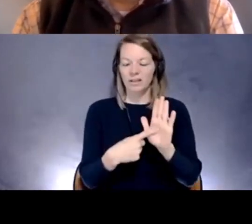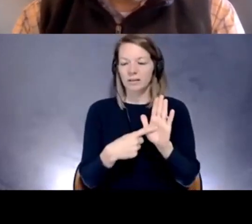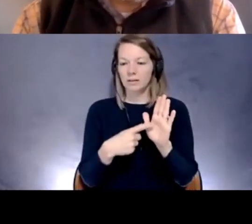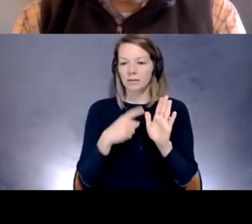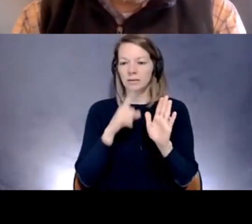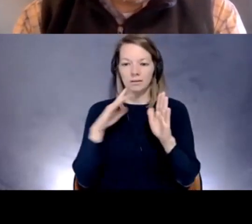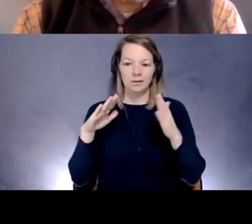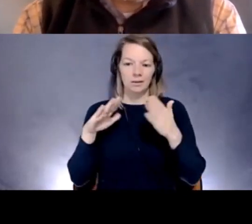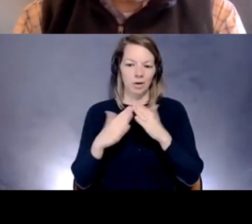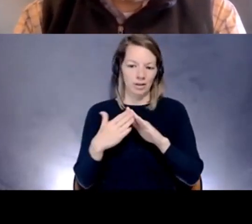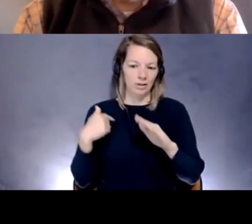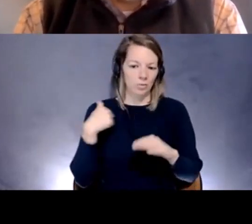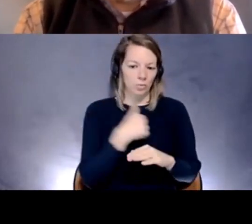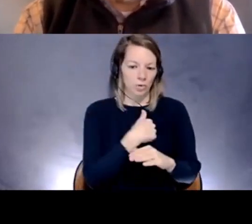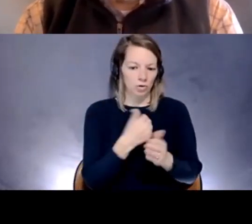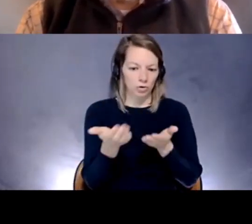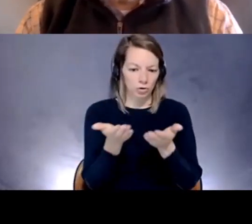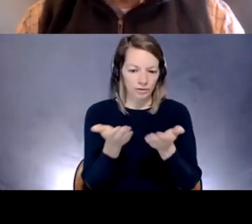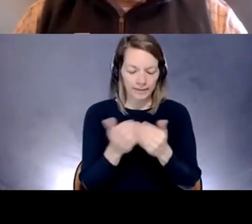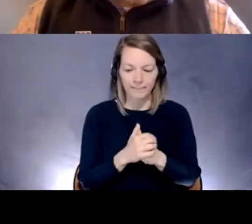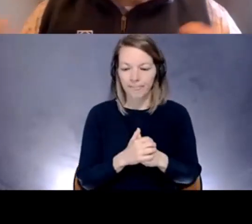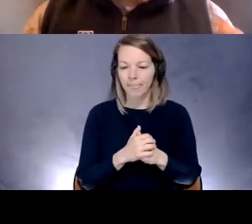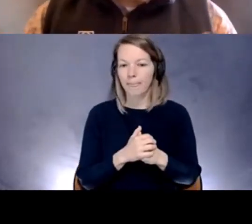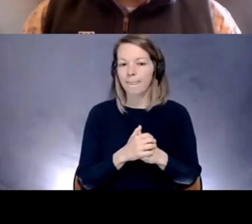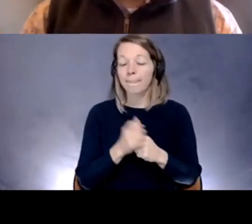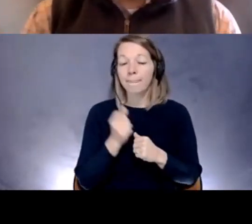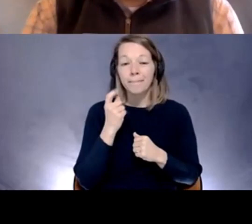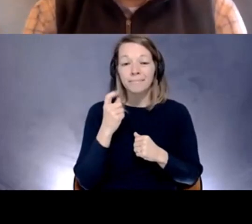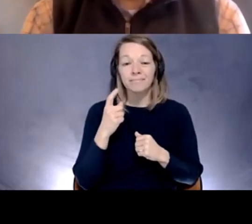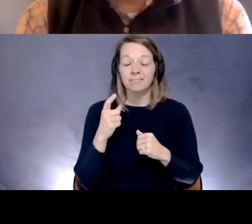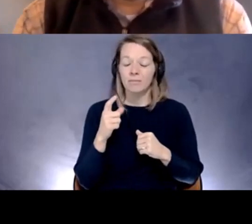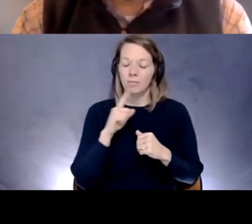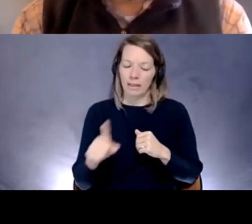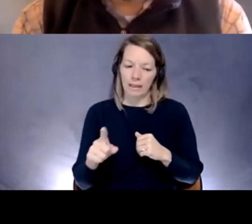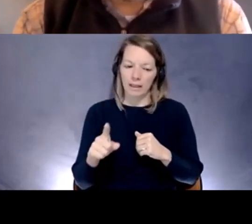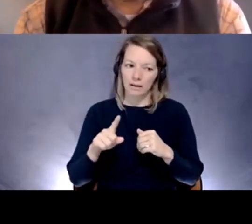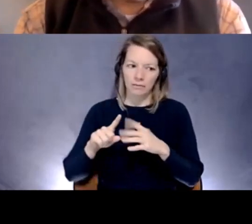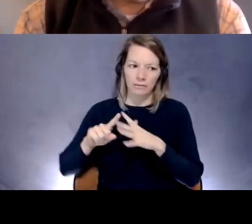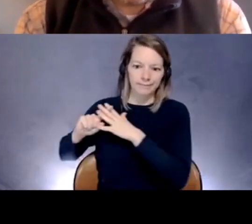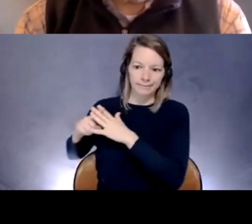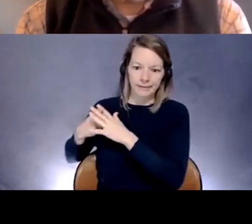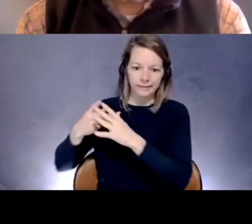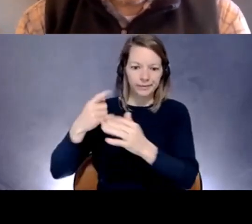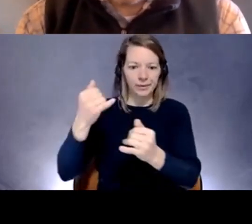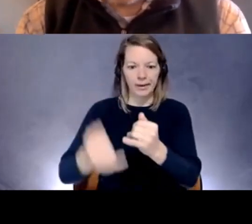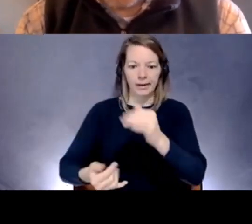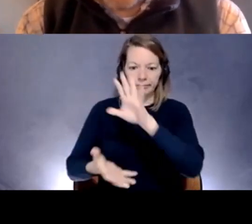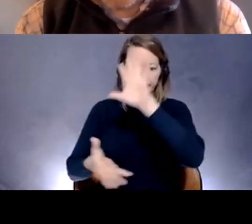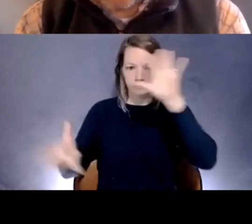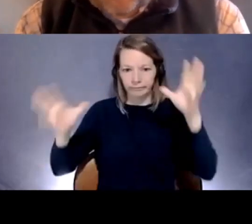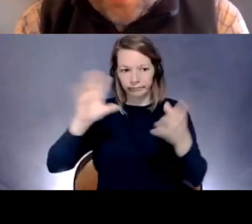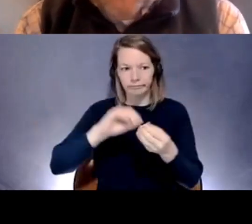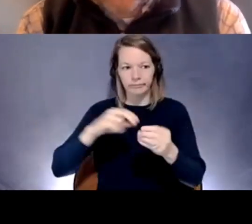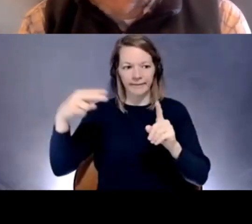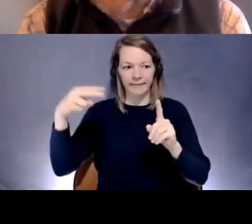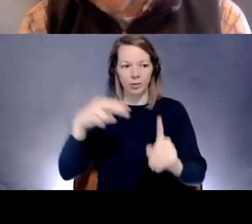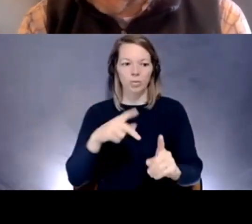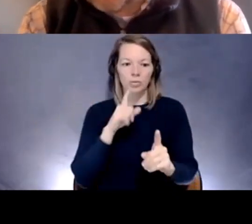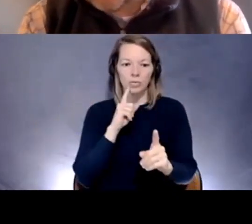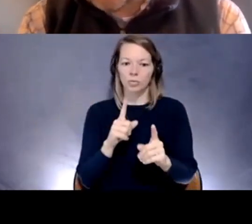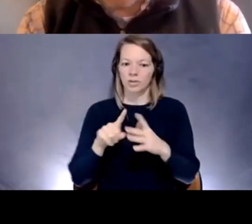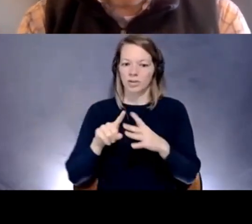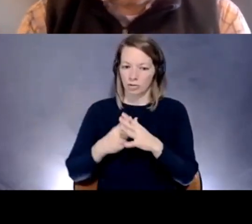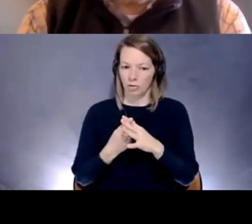the communities that we're serving. And so we're really looking at a holistic view around strengthening our rural hospitals that starts by asking the